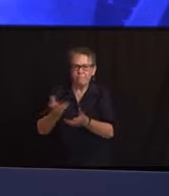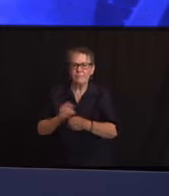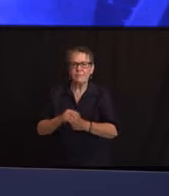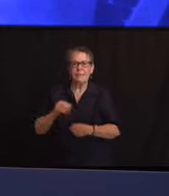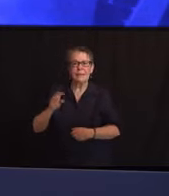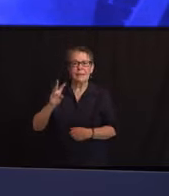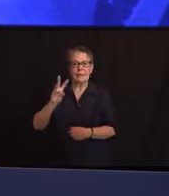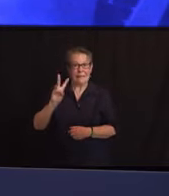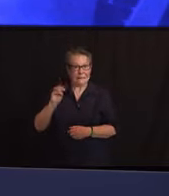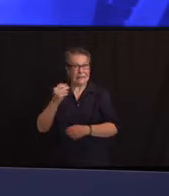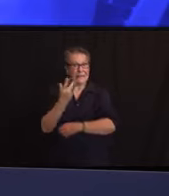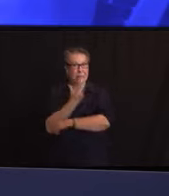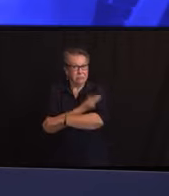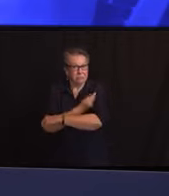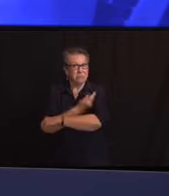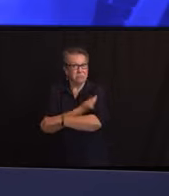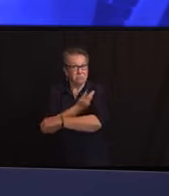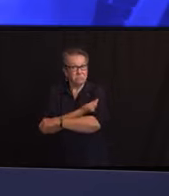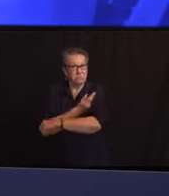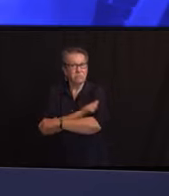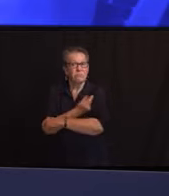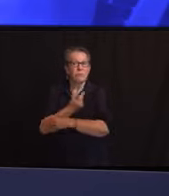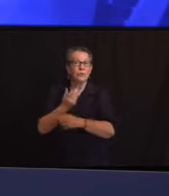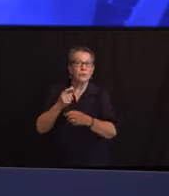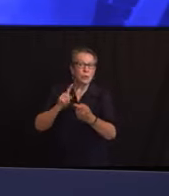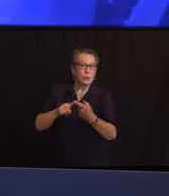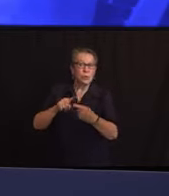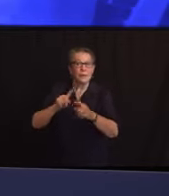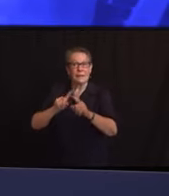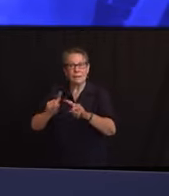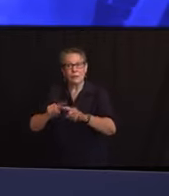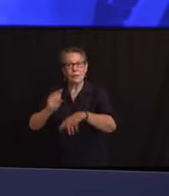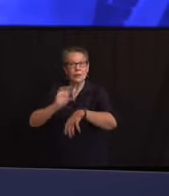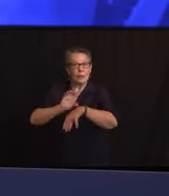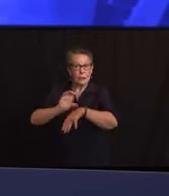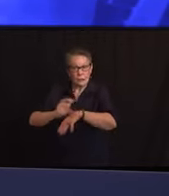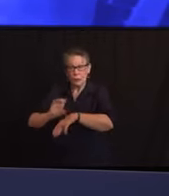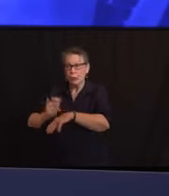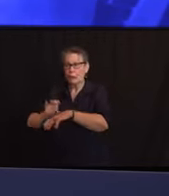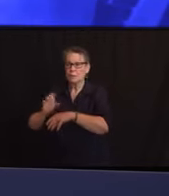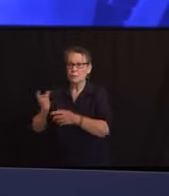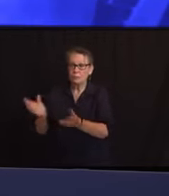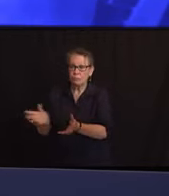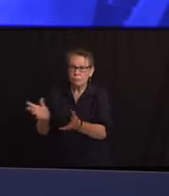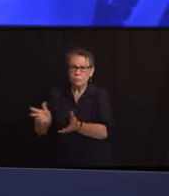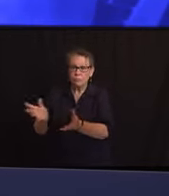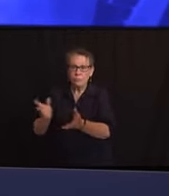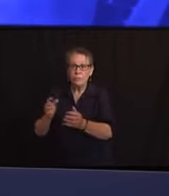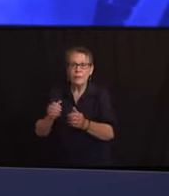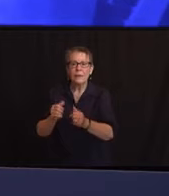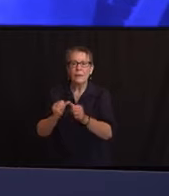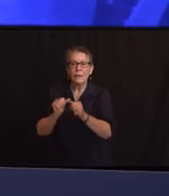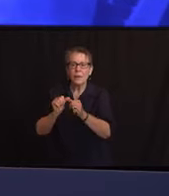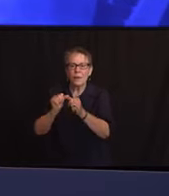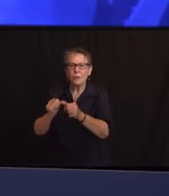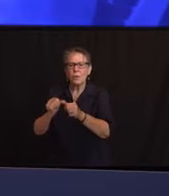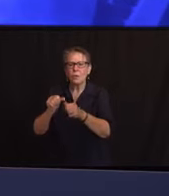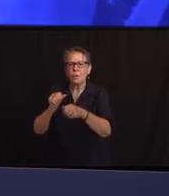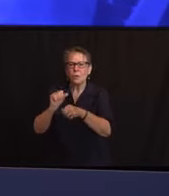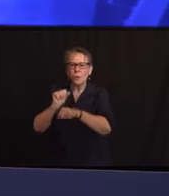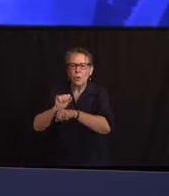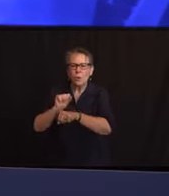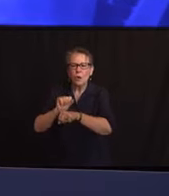vaccine were administered to church and community members. We continue to work to reduce barriers to vaccination at sites across the